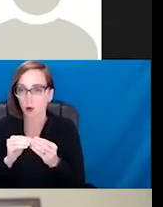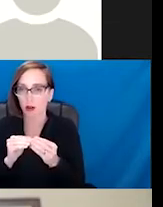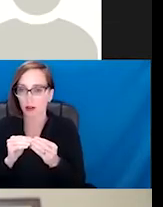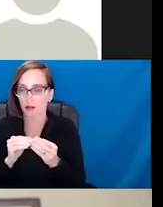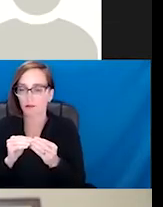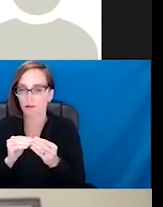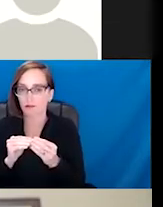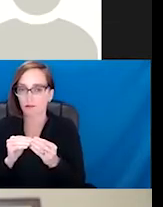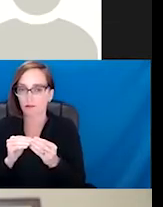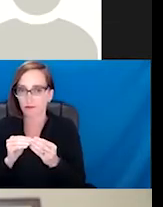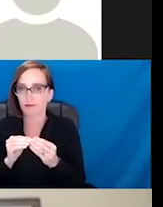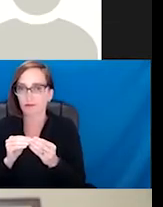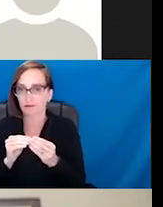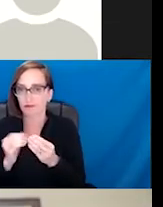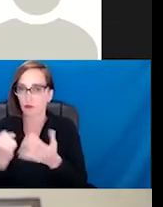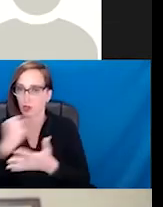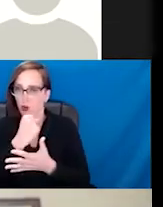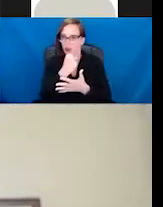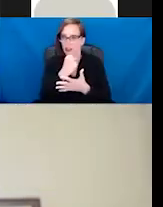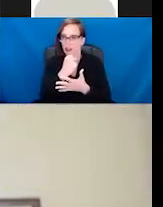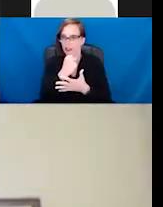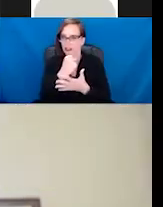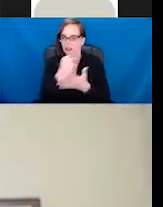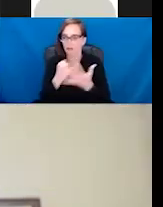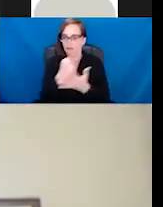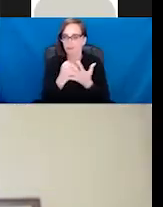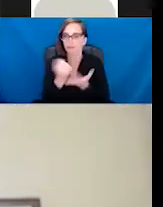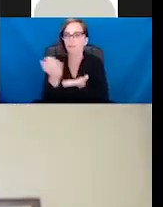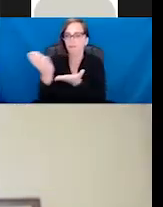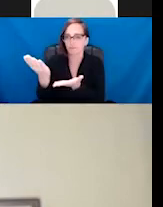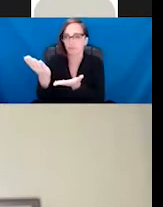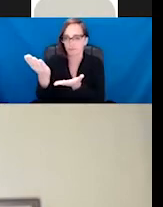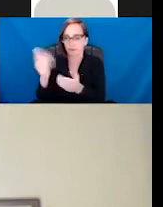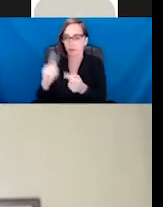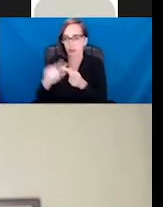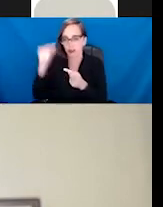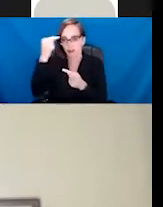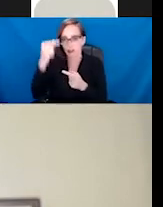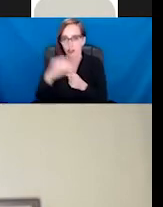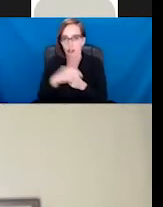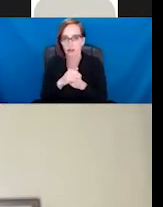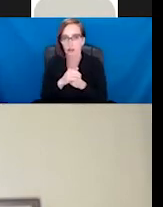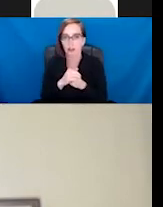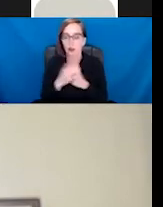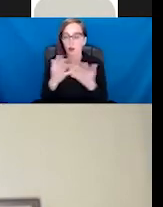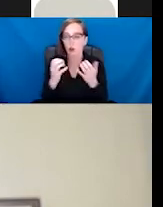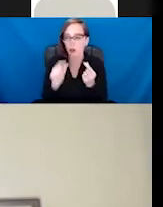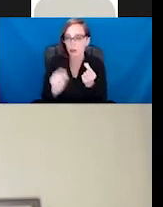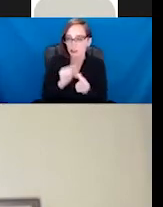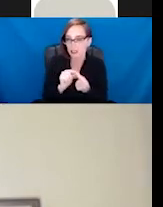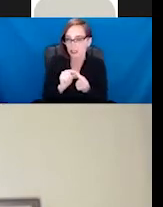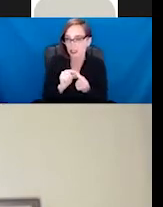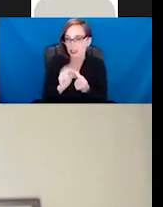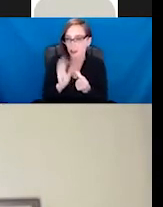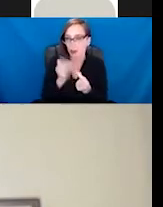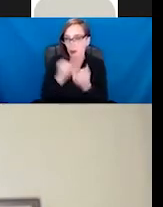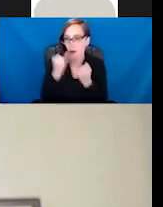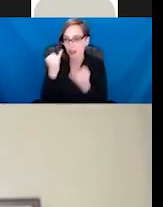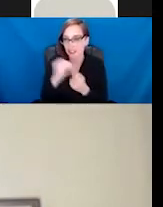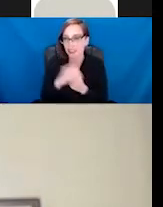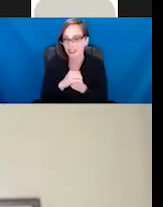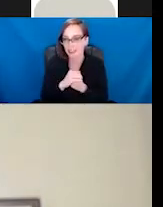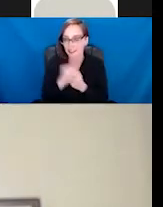themes, primary priority areas, which then will allow us to identify specific ideas. We'll be doing